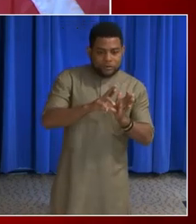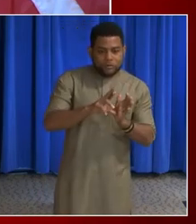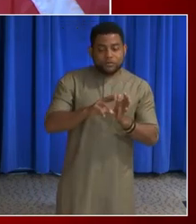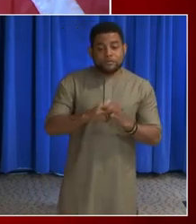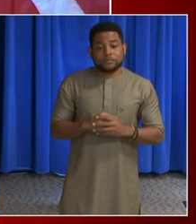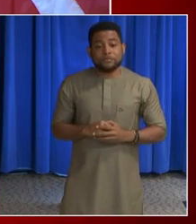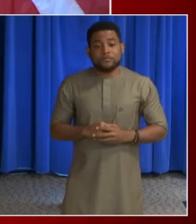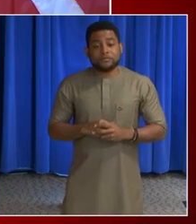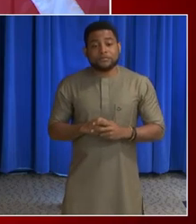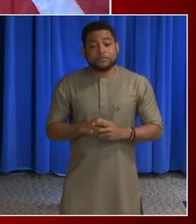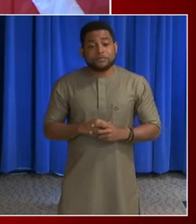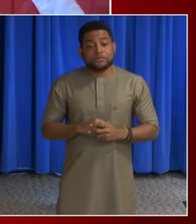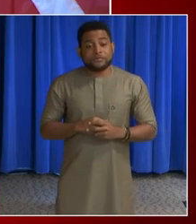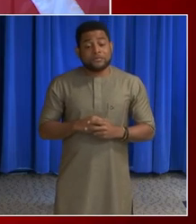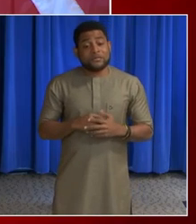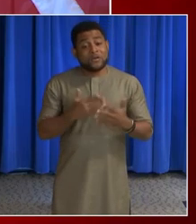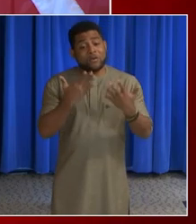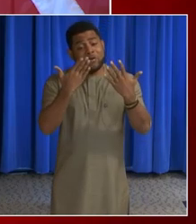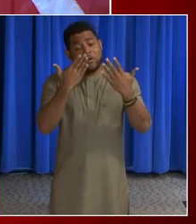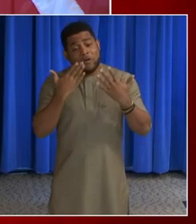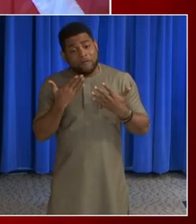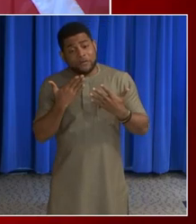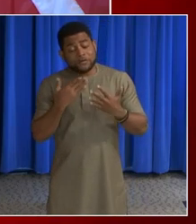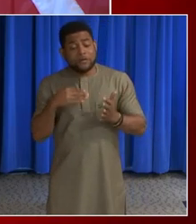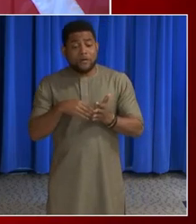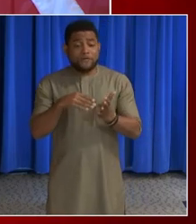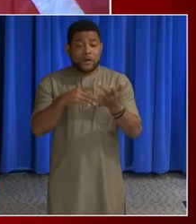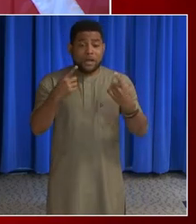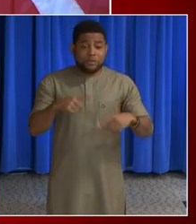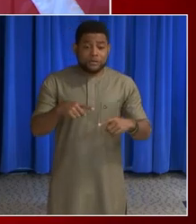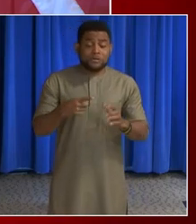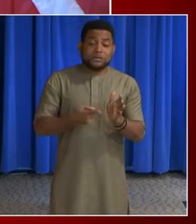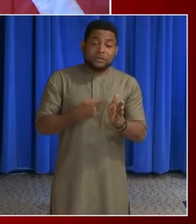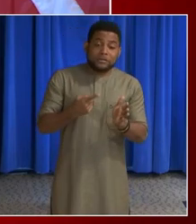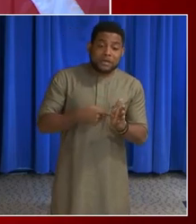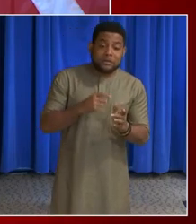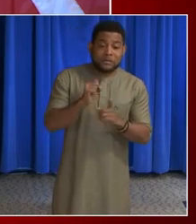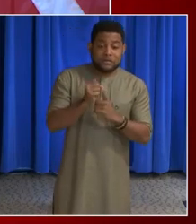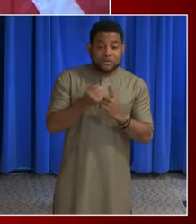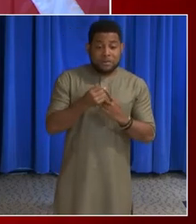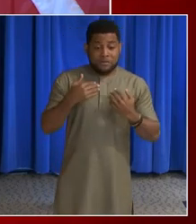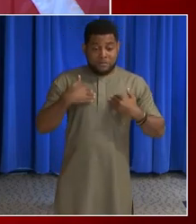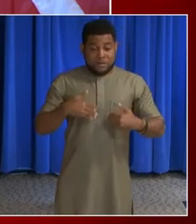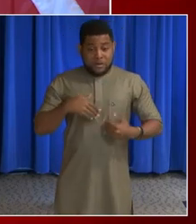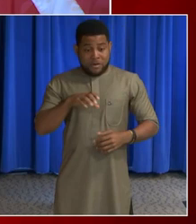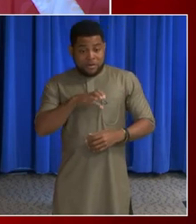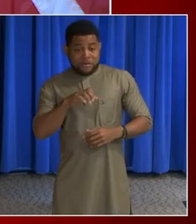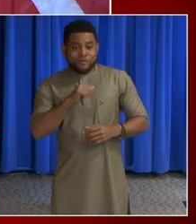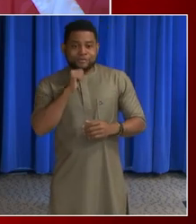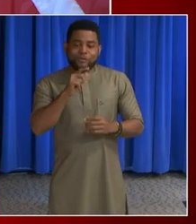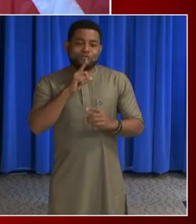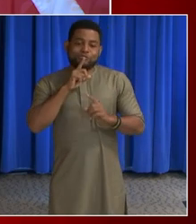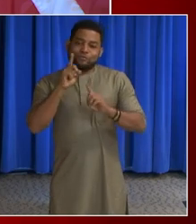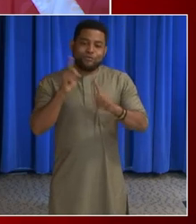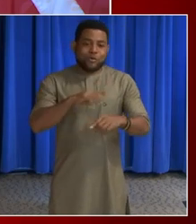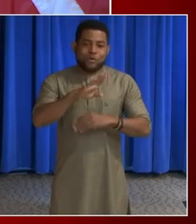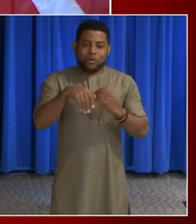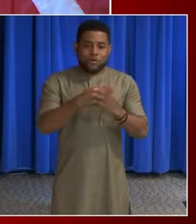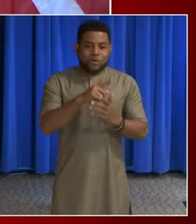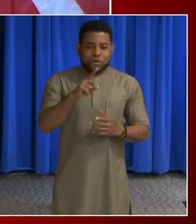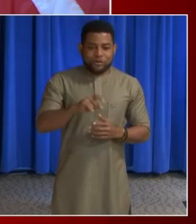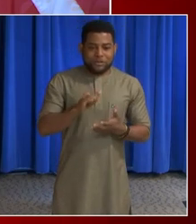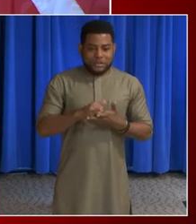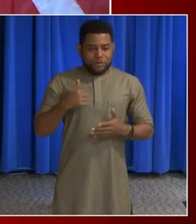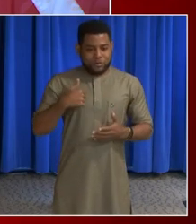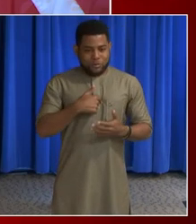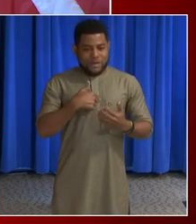Unfortunately, as is often the case, or sometimes the case, the body-worn camera footage doesn't answer all the questions we have or